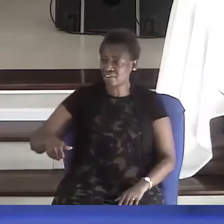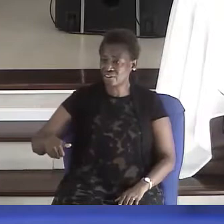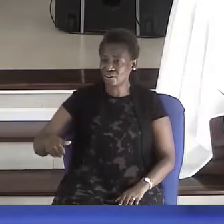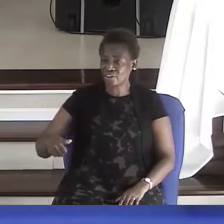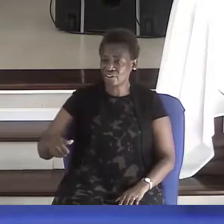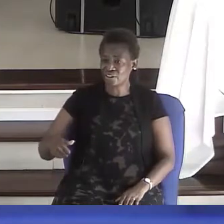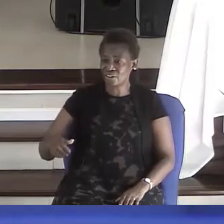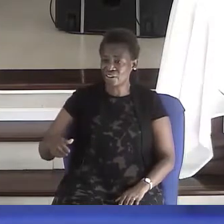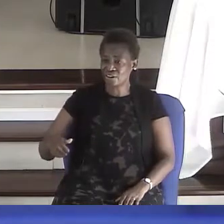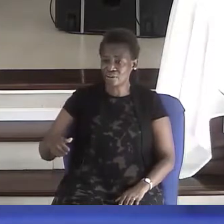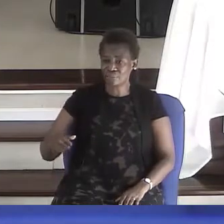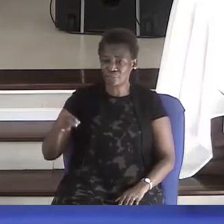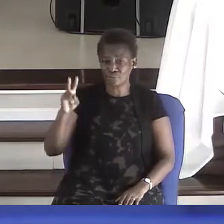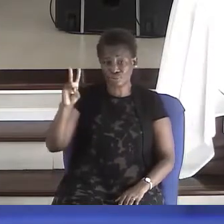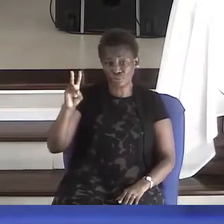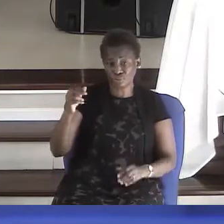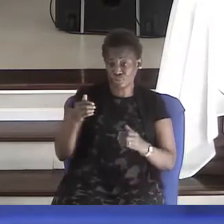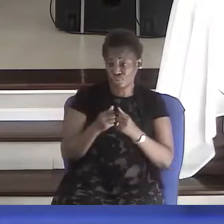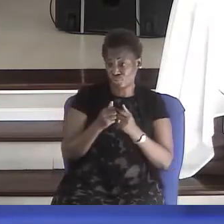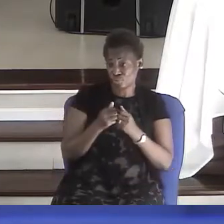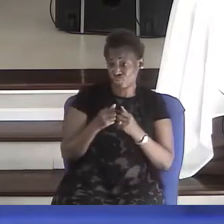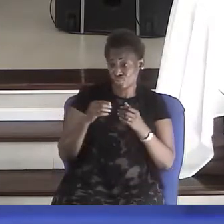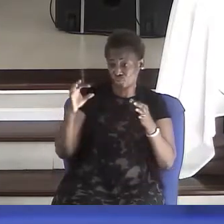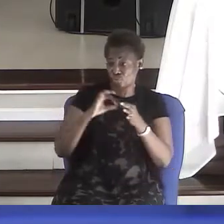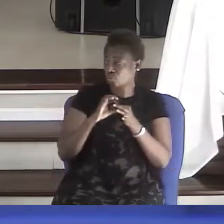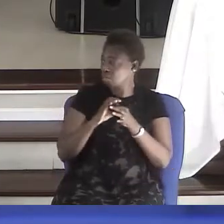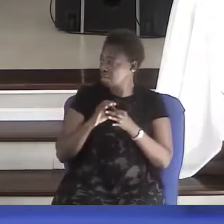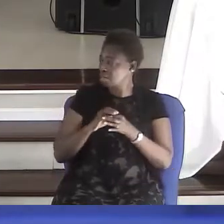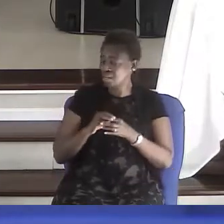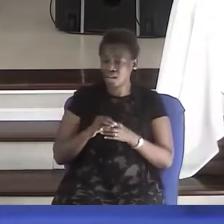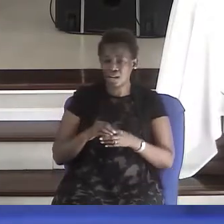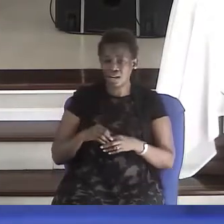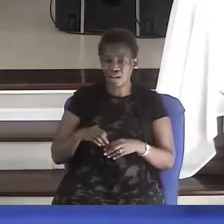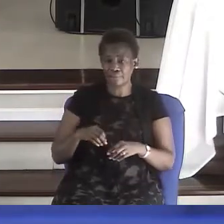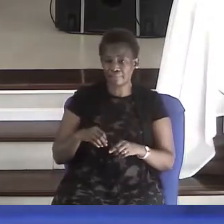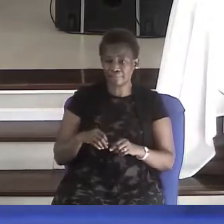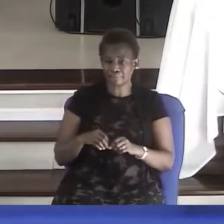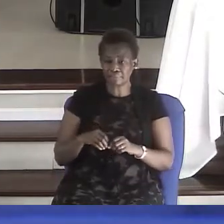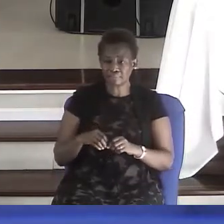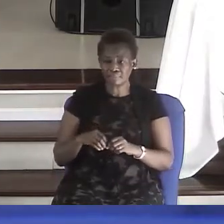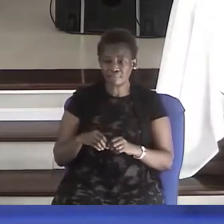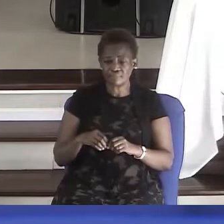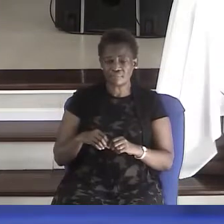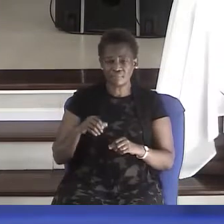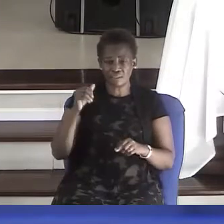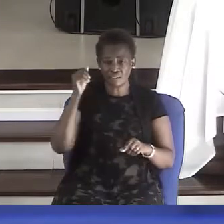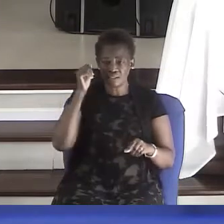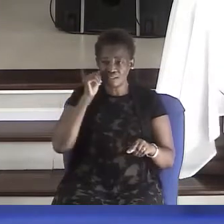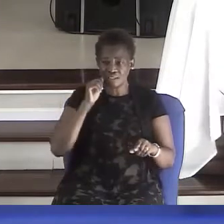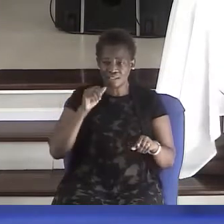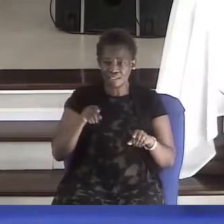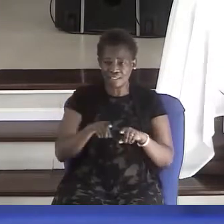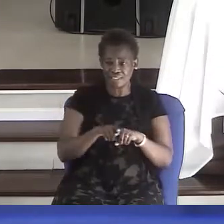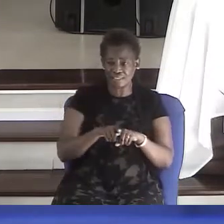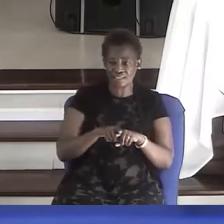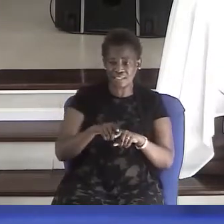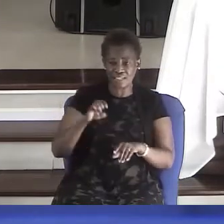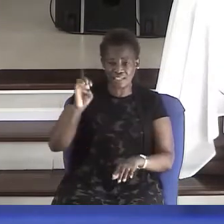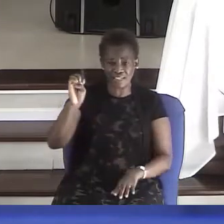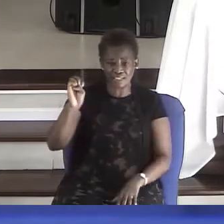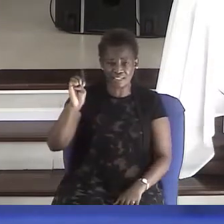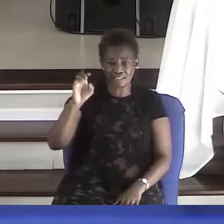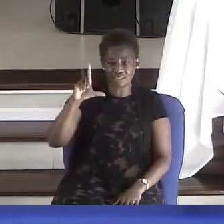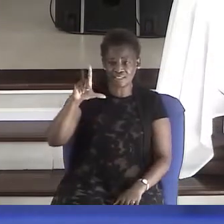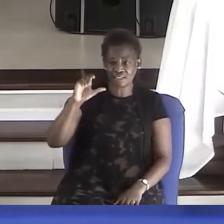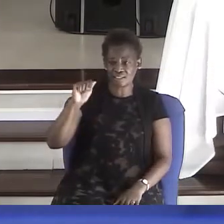and Brother Herbert. And Sister Elaine's body is going to be in St. Elizabeth. I've committed to do that,